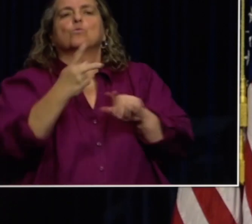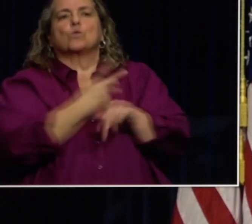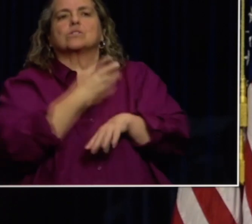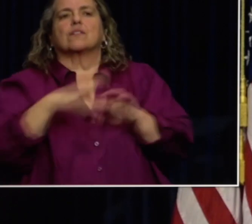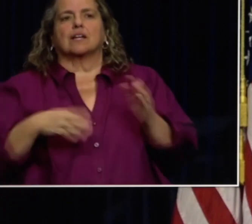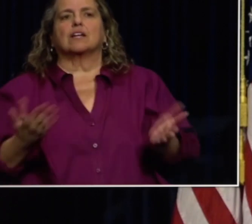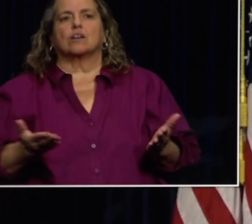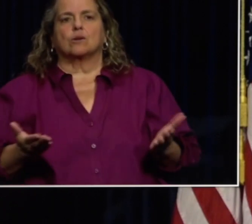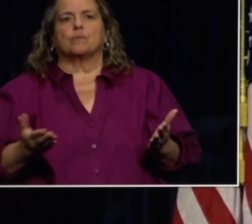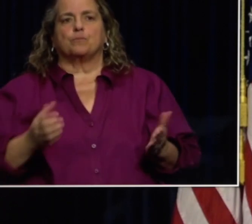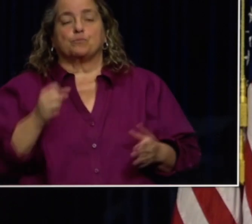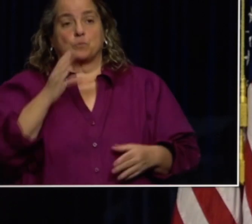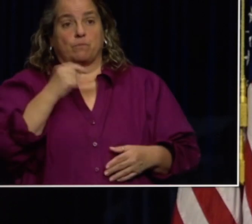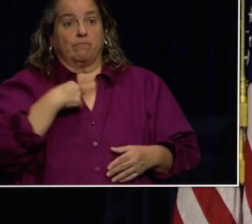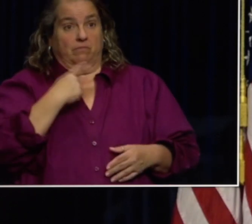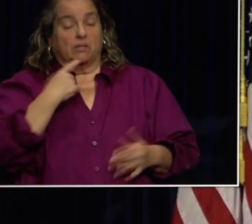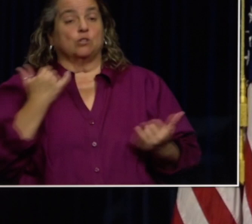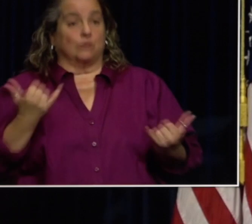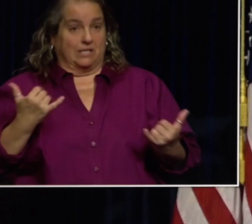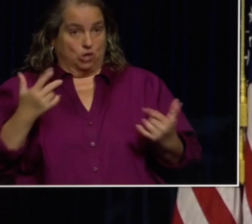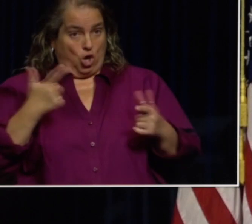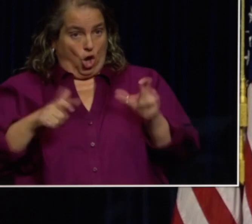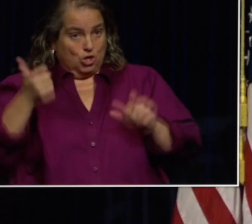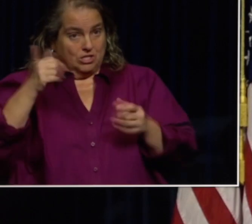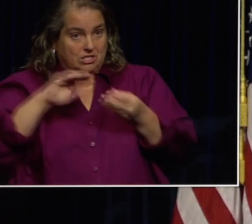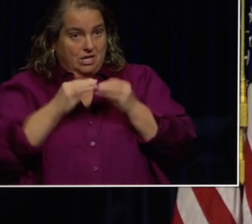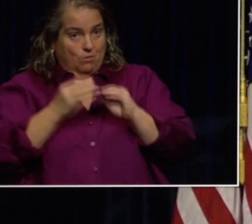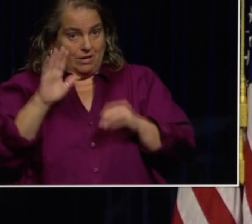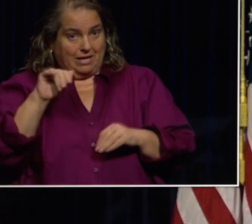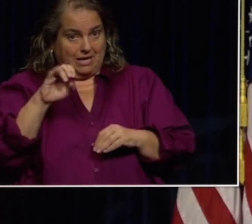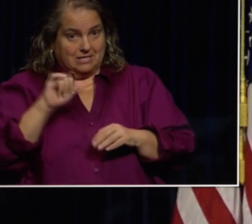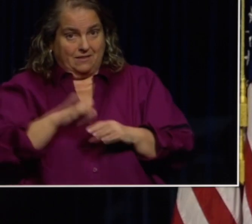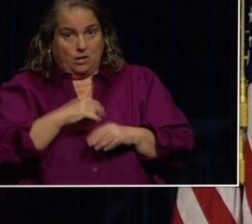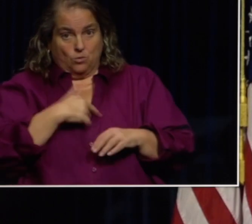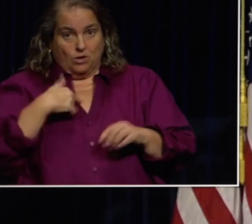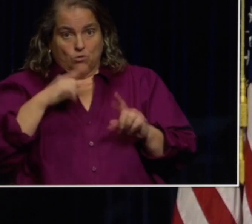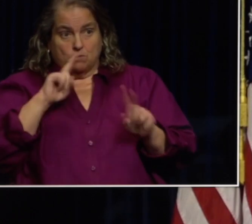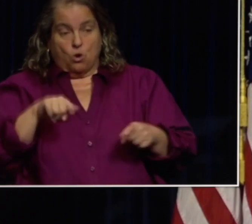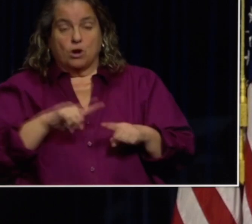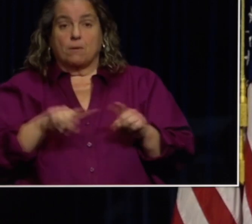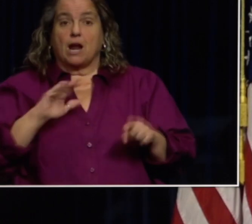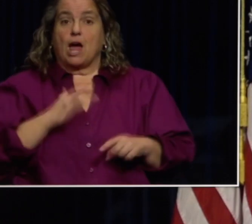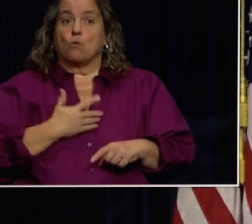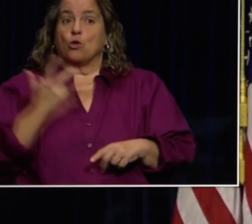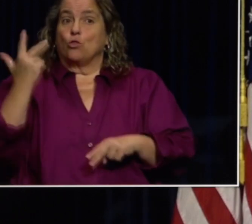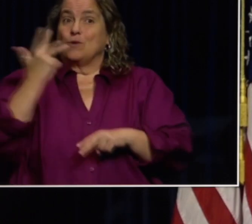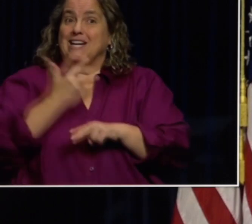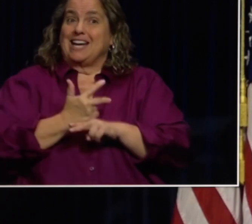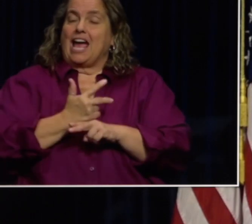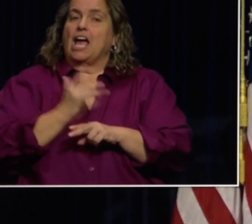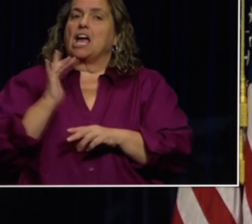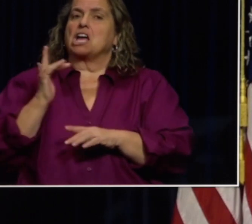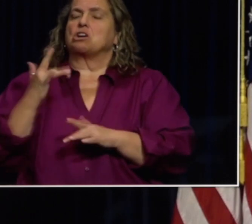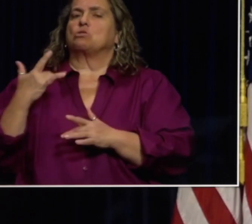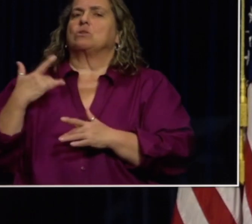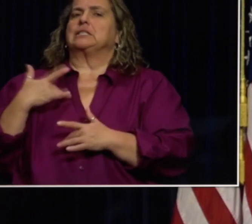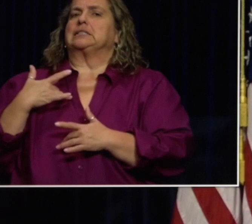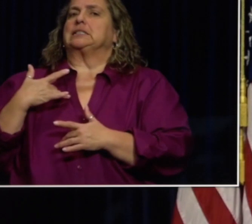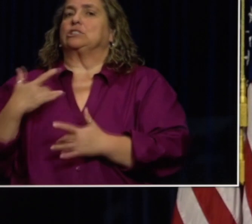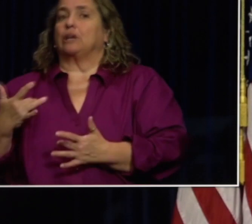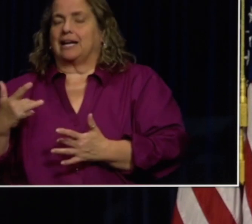say today is the largest number of cases that we have reported, but our three-day trend is actually